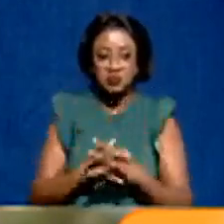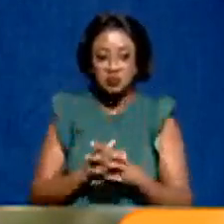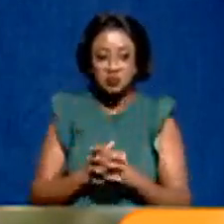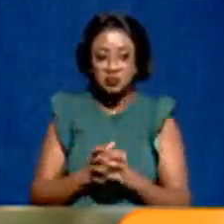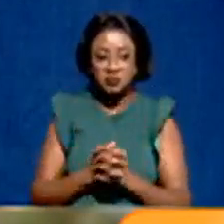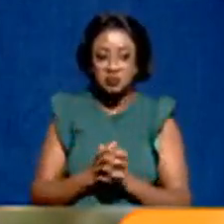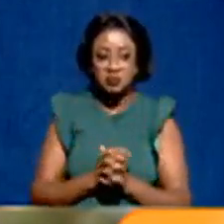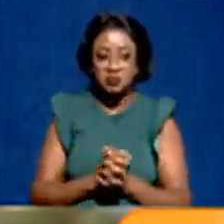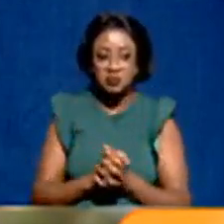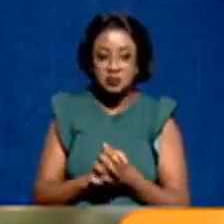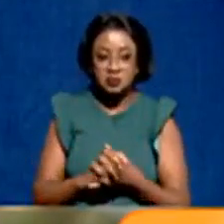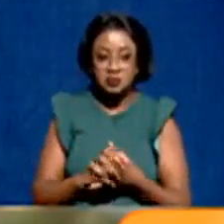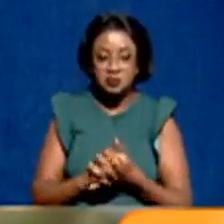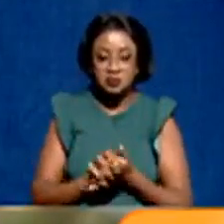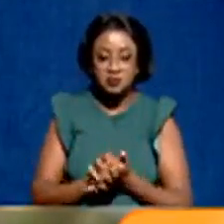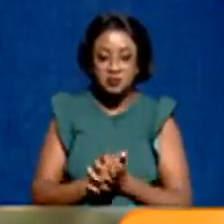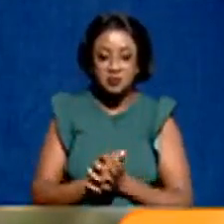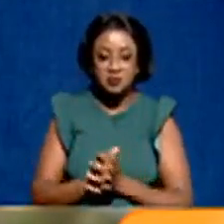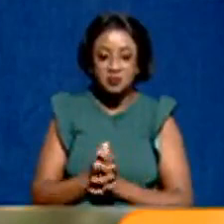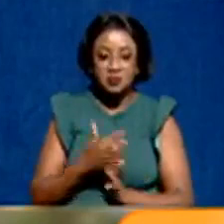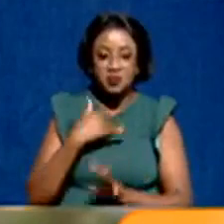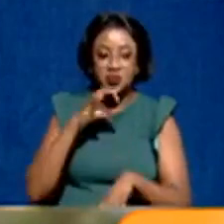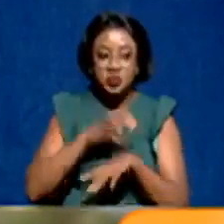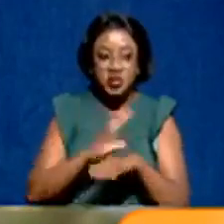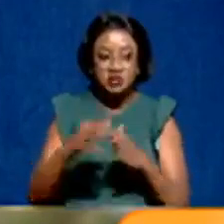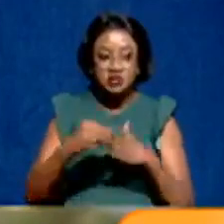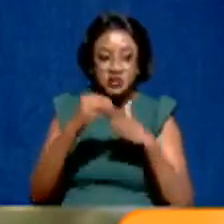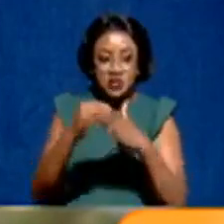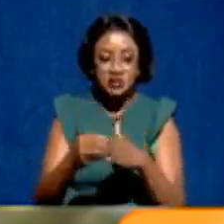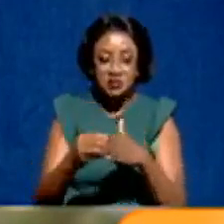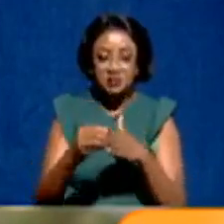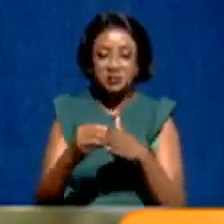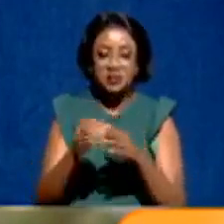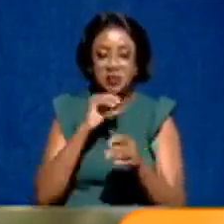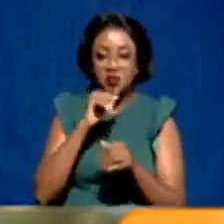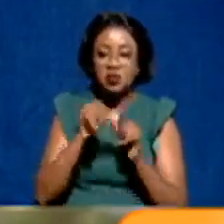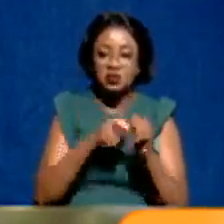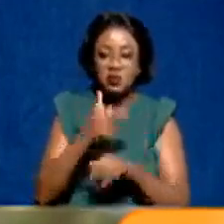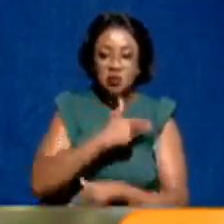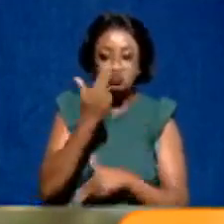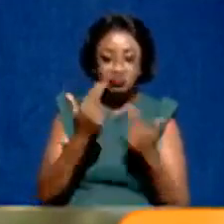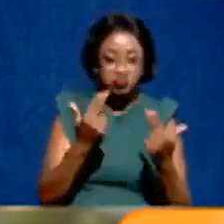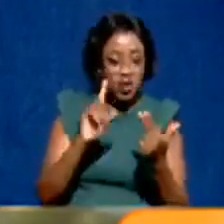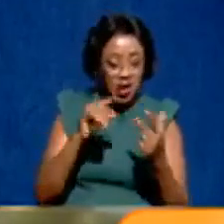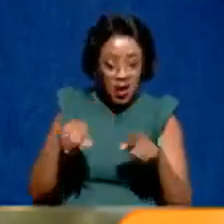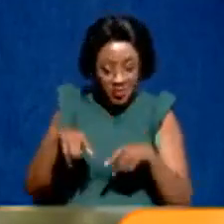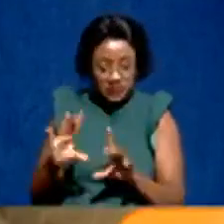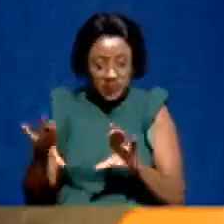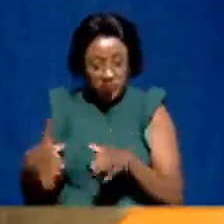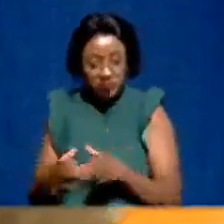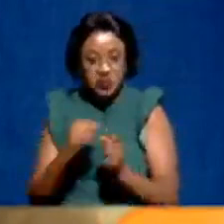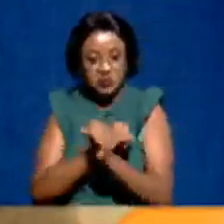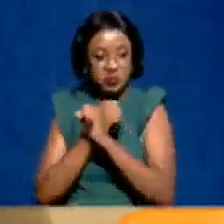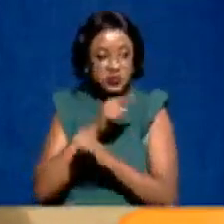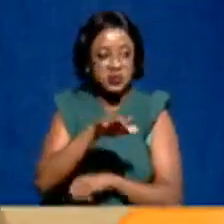have accepted to take leadership. It's not about guns protecting the area, but communities protecting.